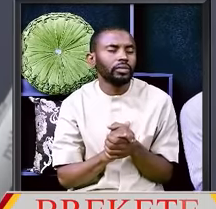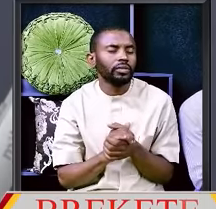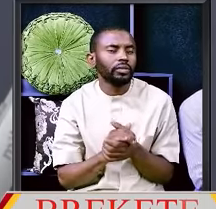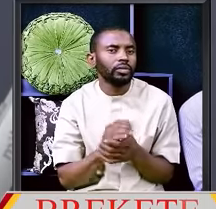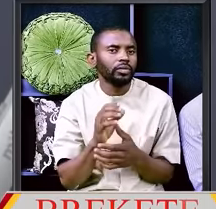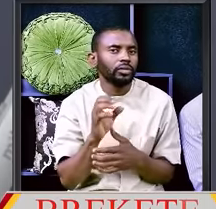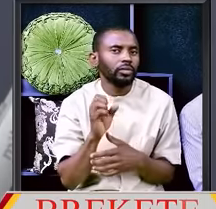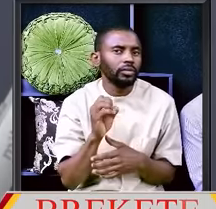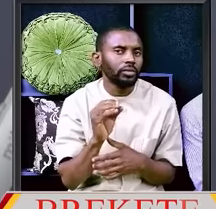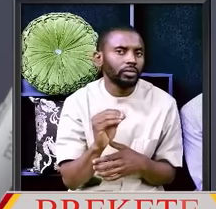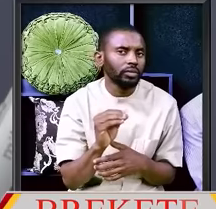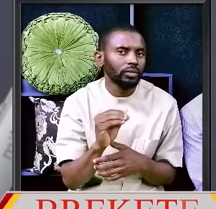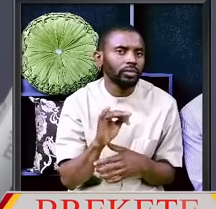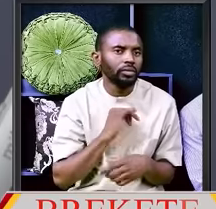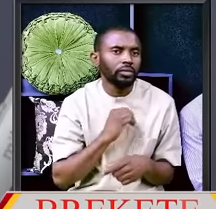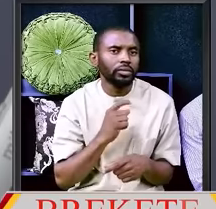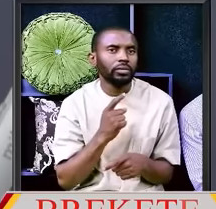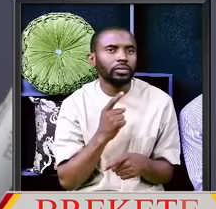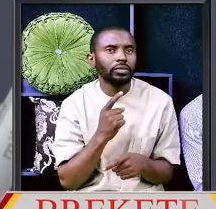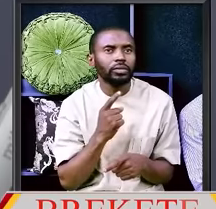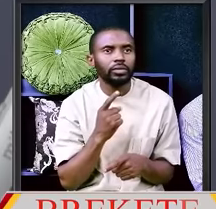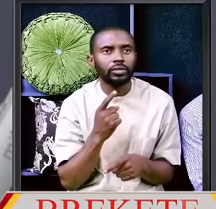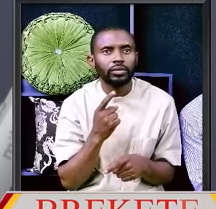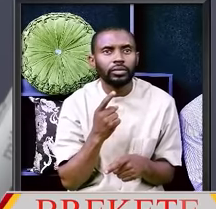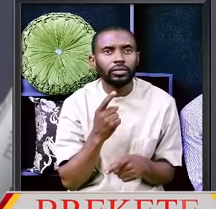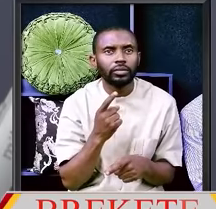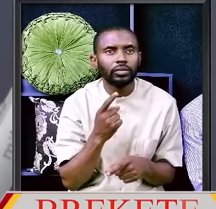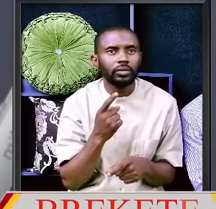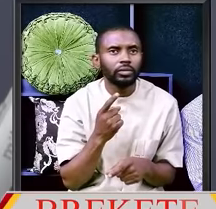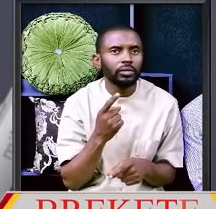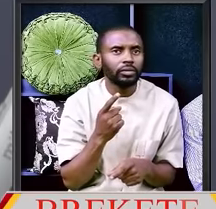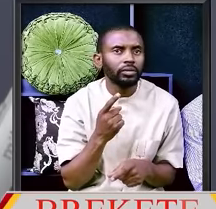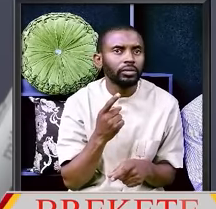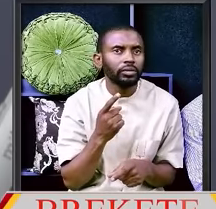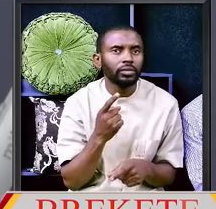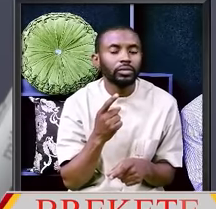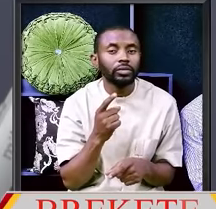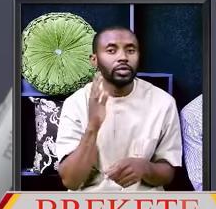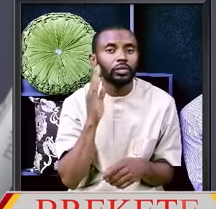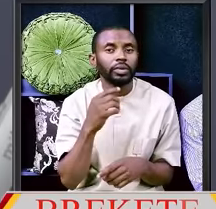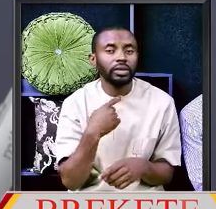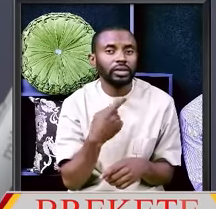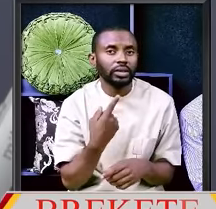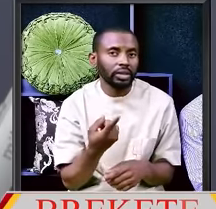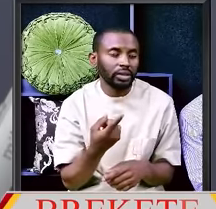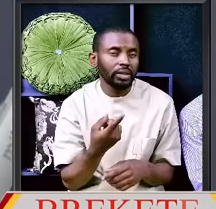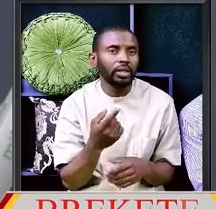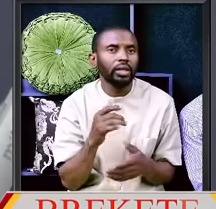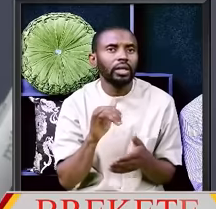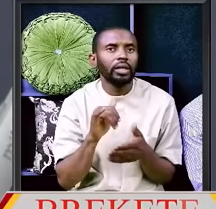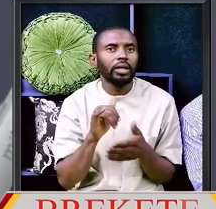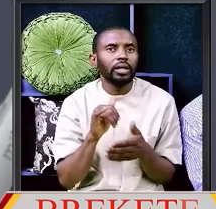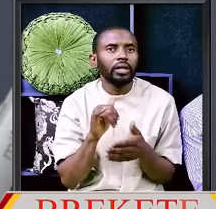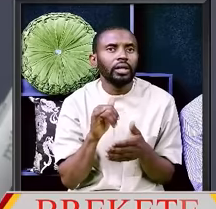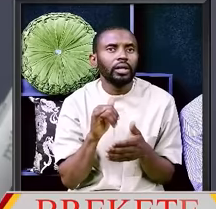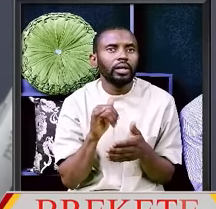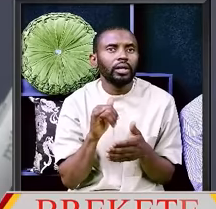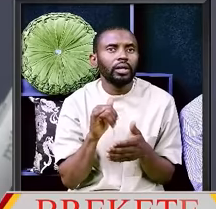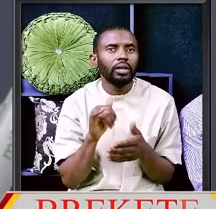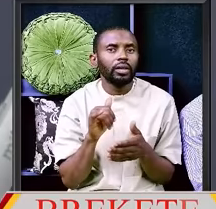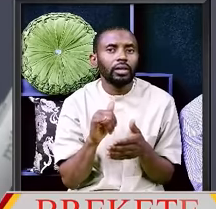So, I'm just going to, in fact, all this, but I'm going to say that